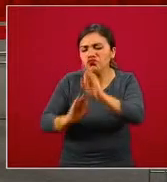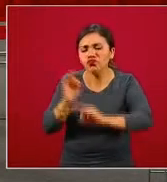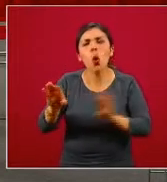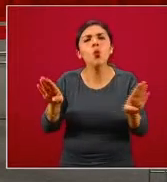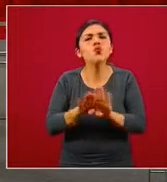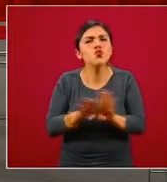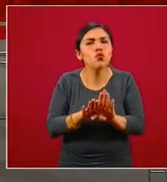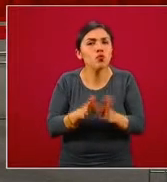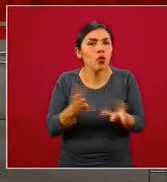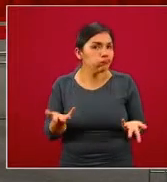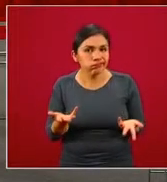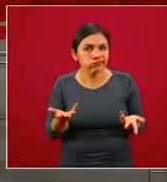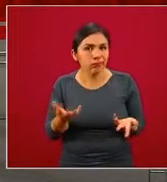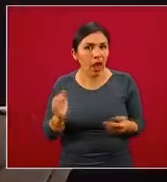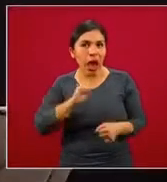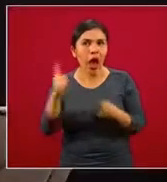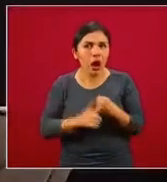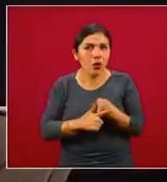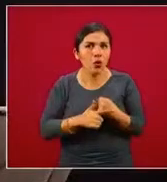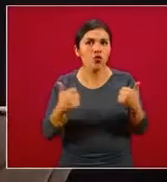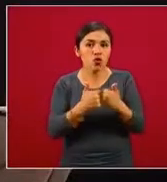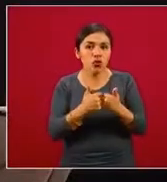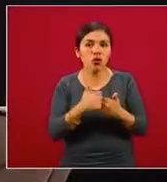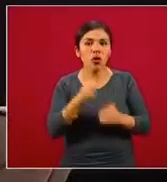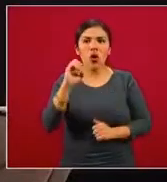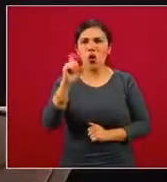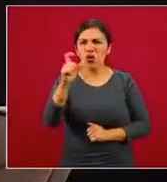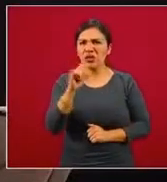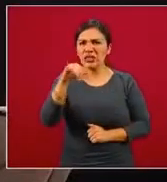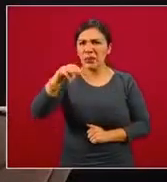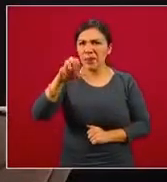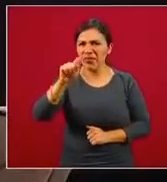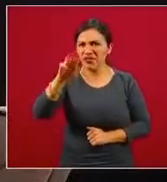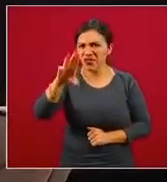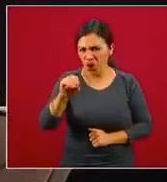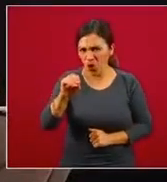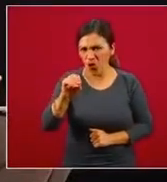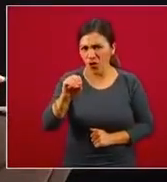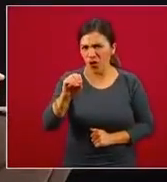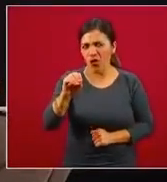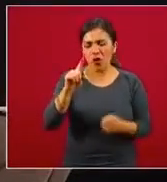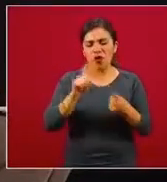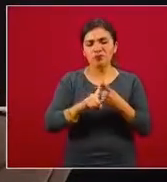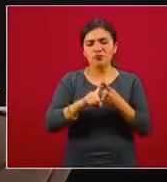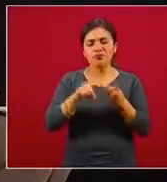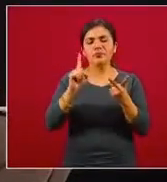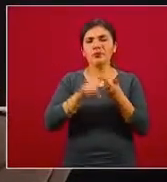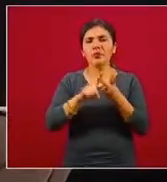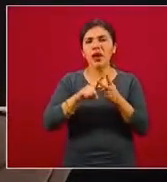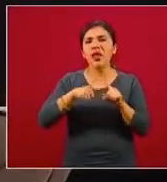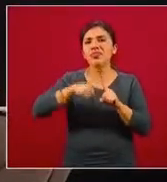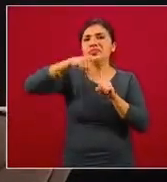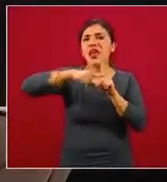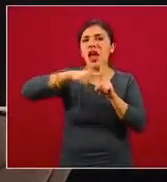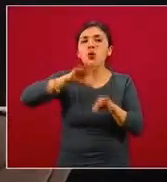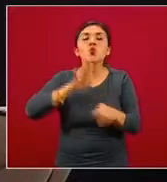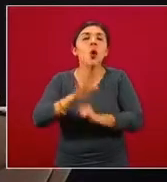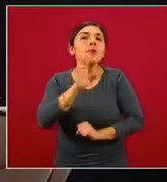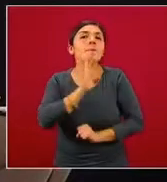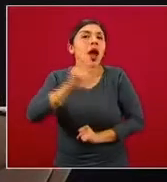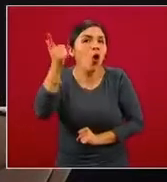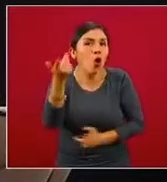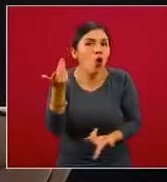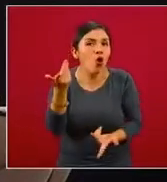you reported this is something important to track? Probably we need to track and monitor for more than 14